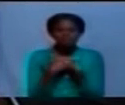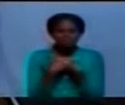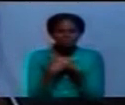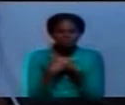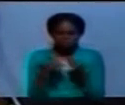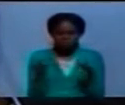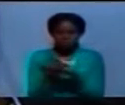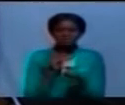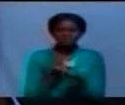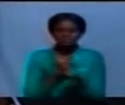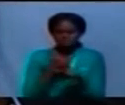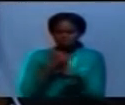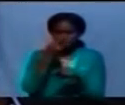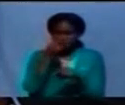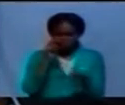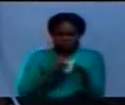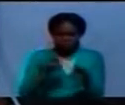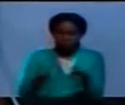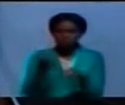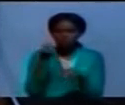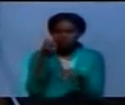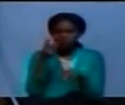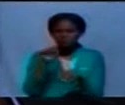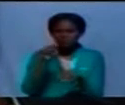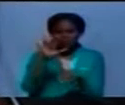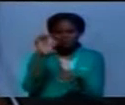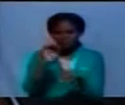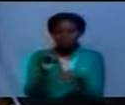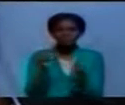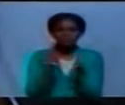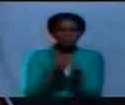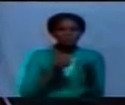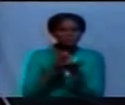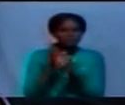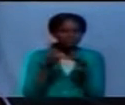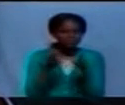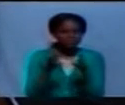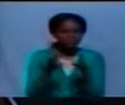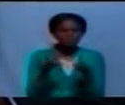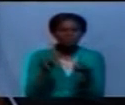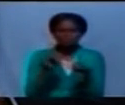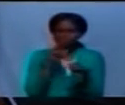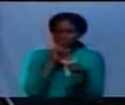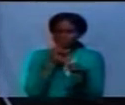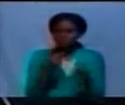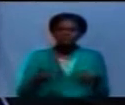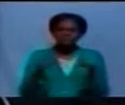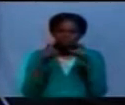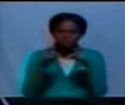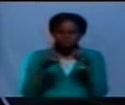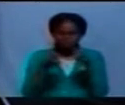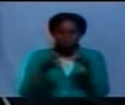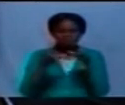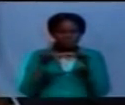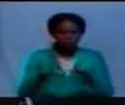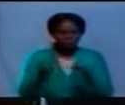and that we've seen inflation drop to 12.5%, with a rider that obviously it will be a challenge to maintain them at lower